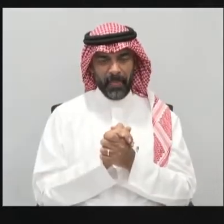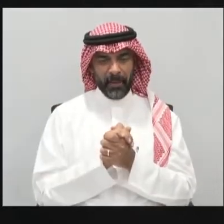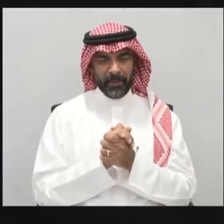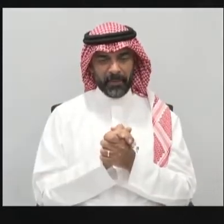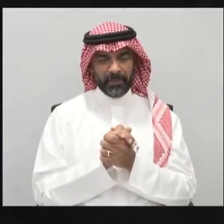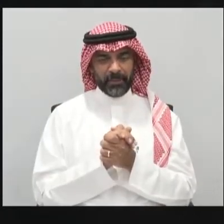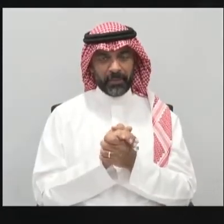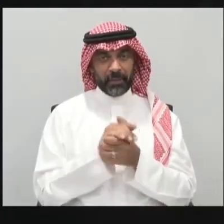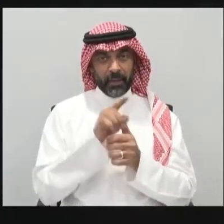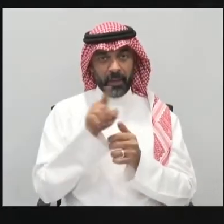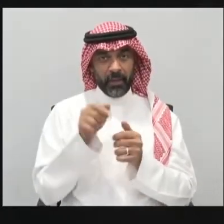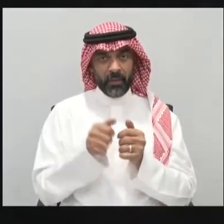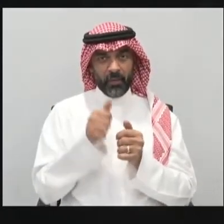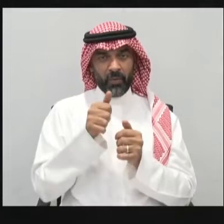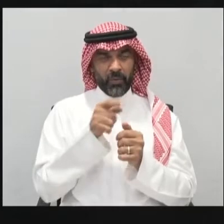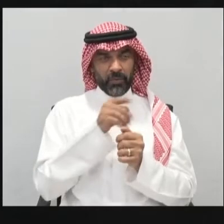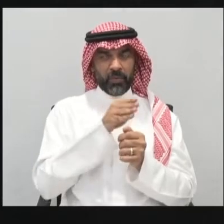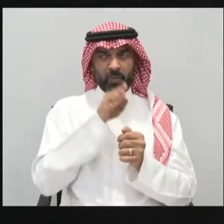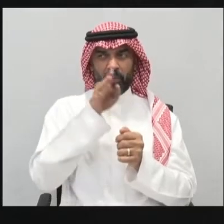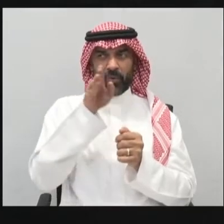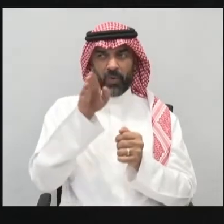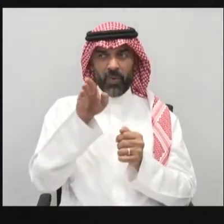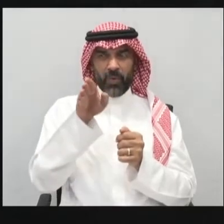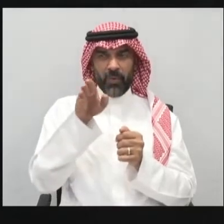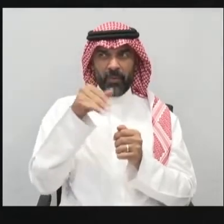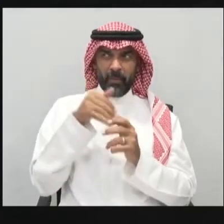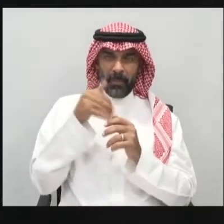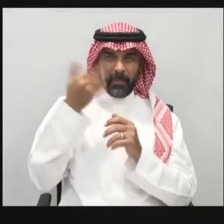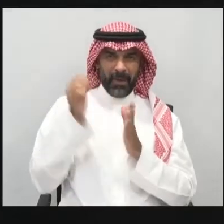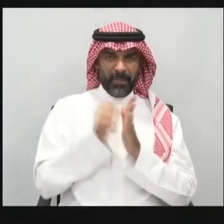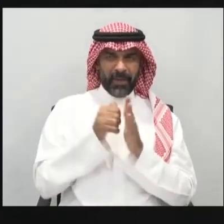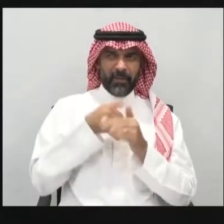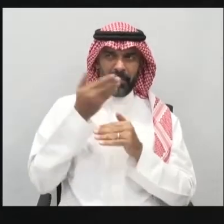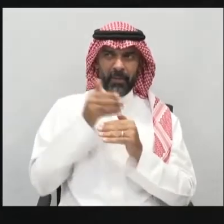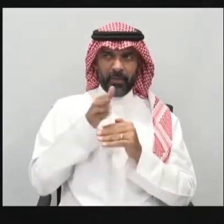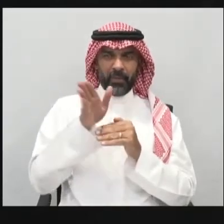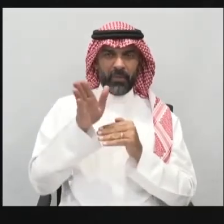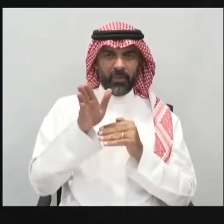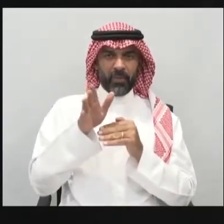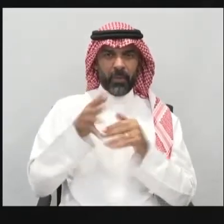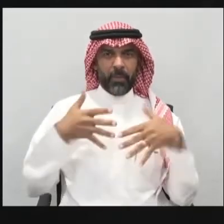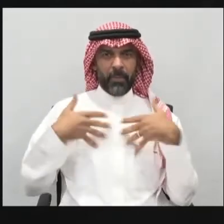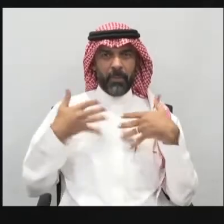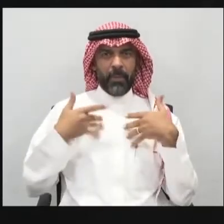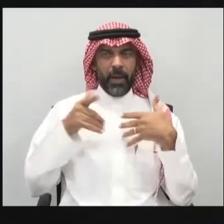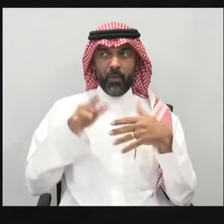Can you go out and play with a t-shirt if it's cold? Can you wear a t-shirt and go out to play if it's